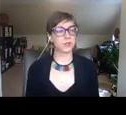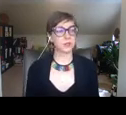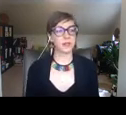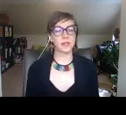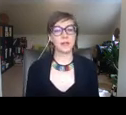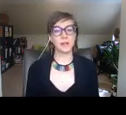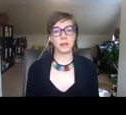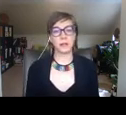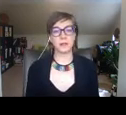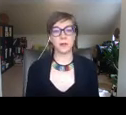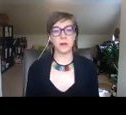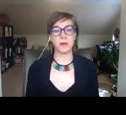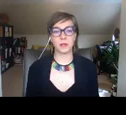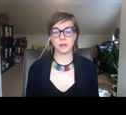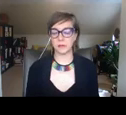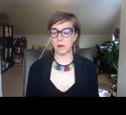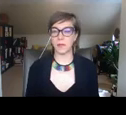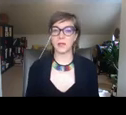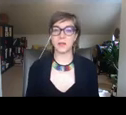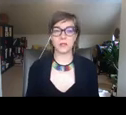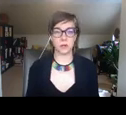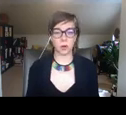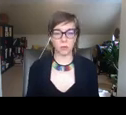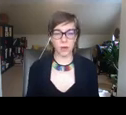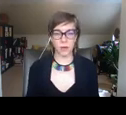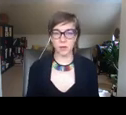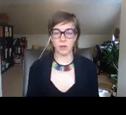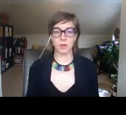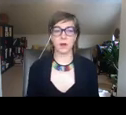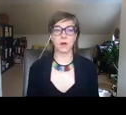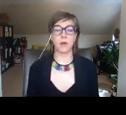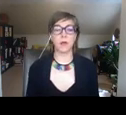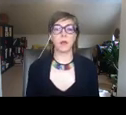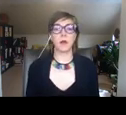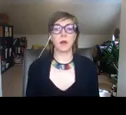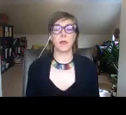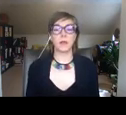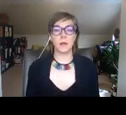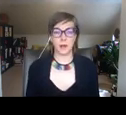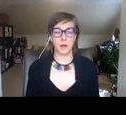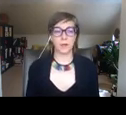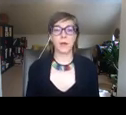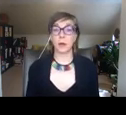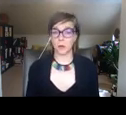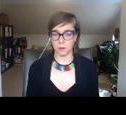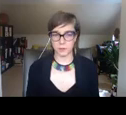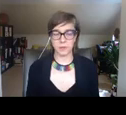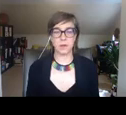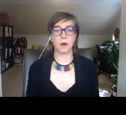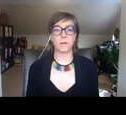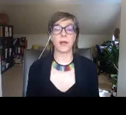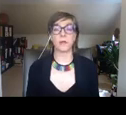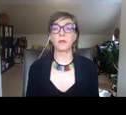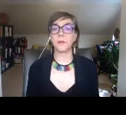which is this idea that the disparities that existed already in healthcare, in health